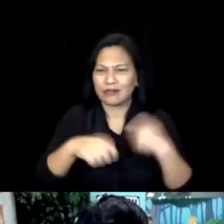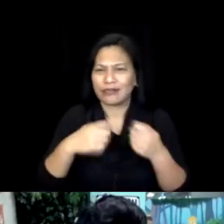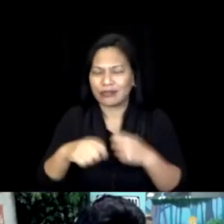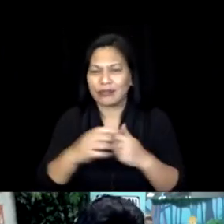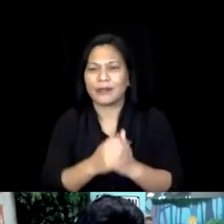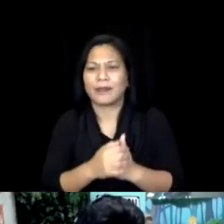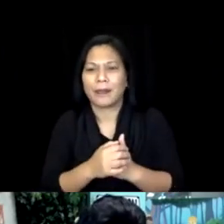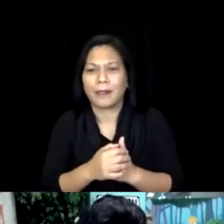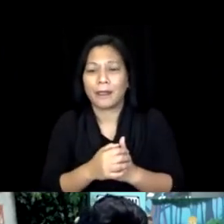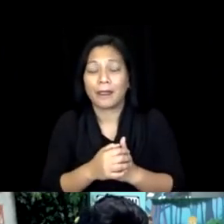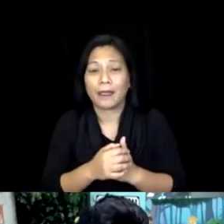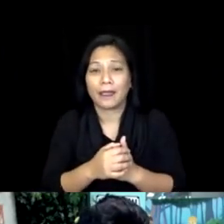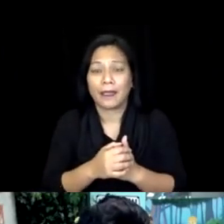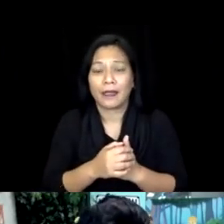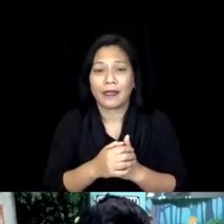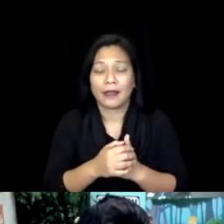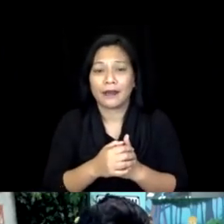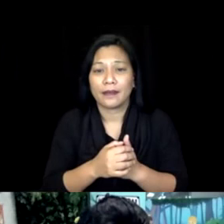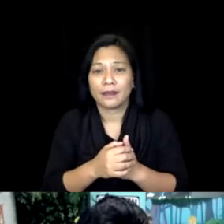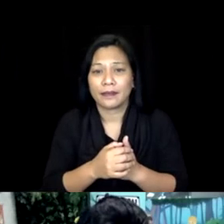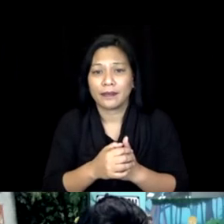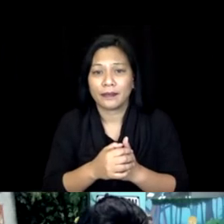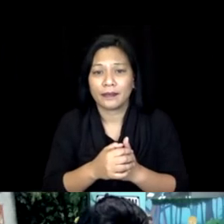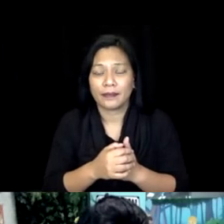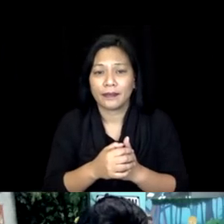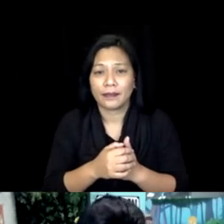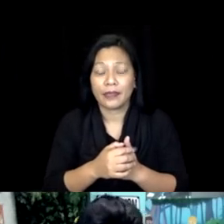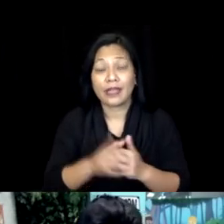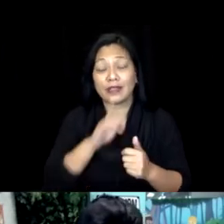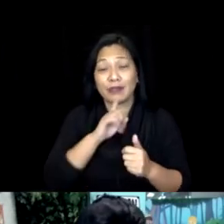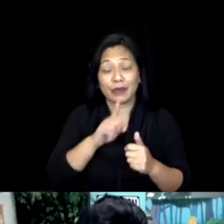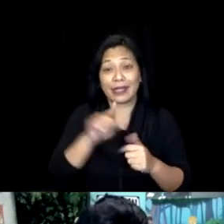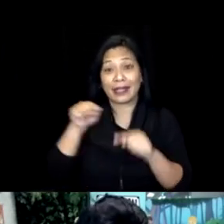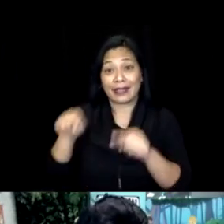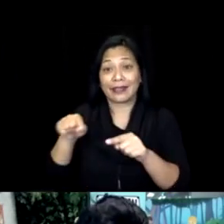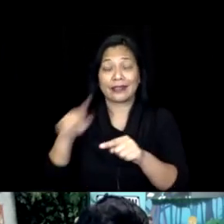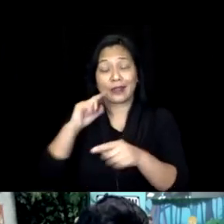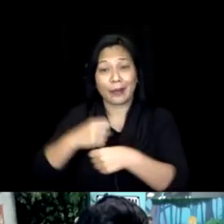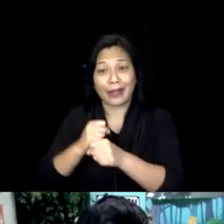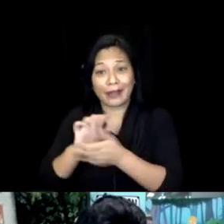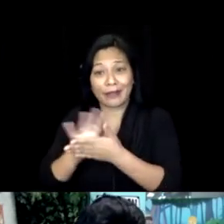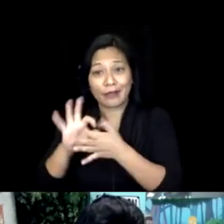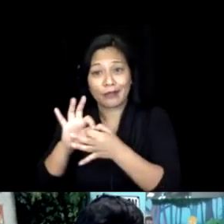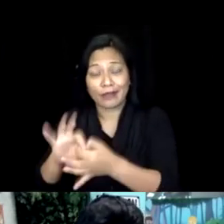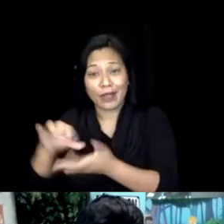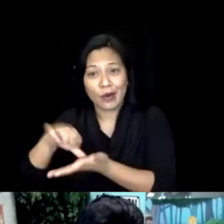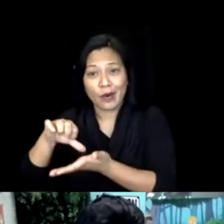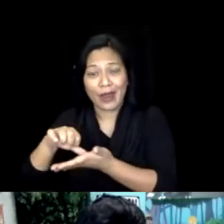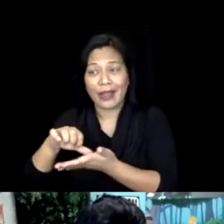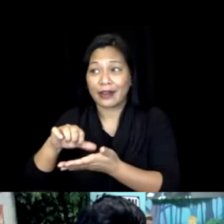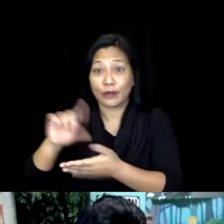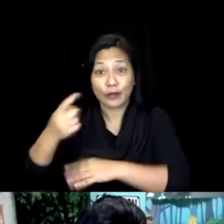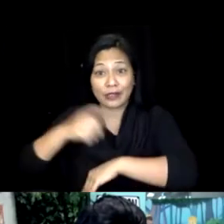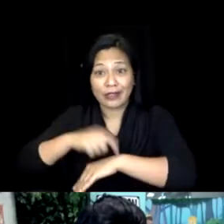know, this isn't the first time that I've gone into a culture that is not my own. And it's always very scary. In fact, sometimes